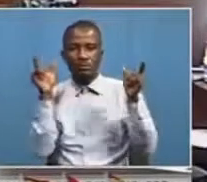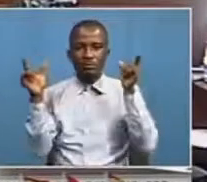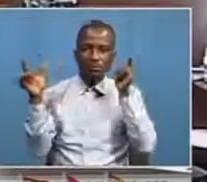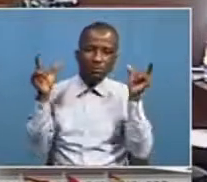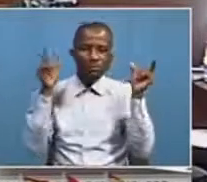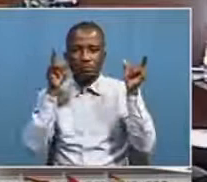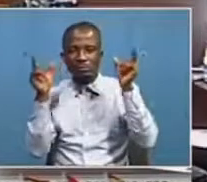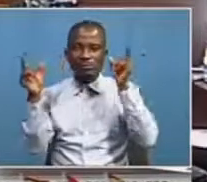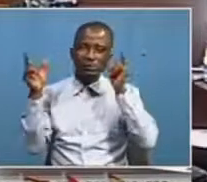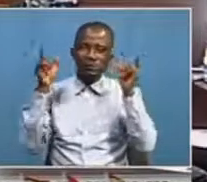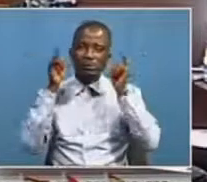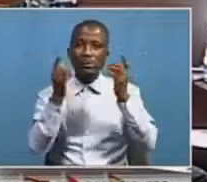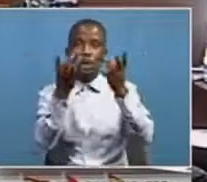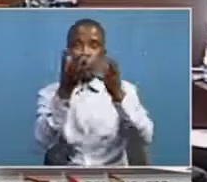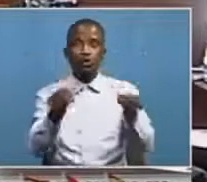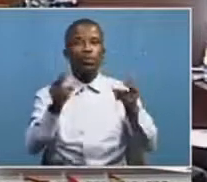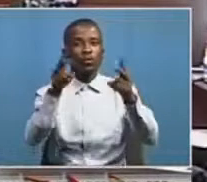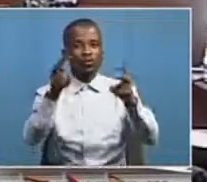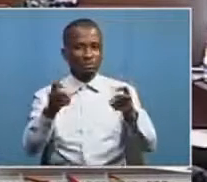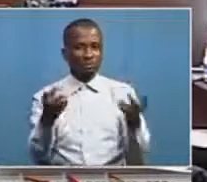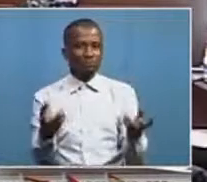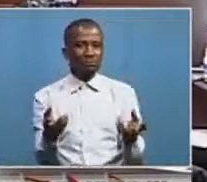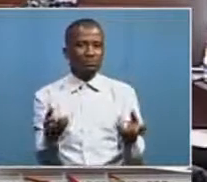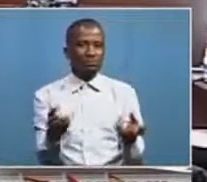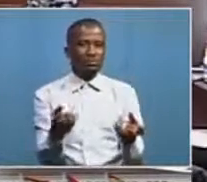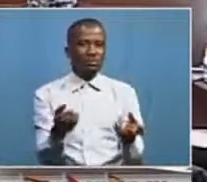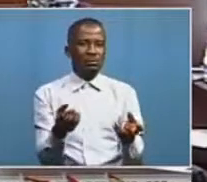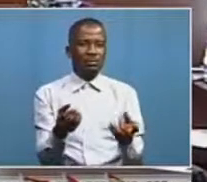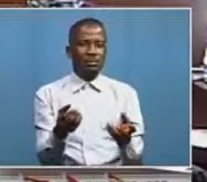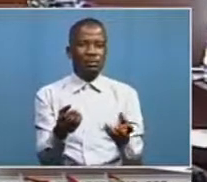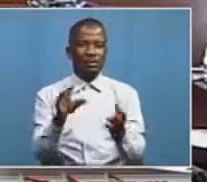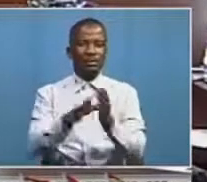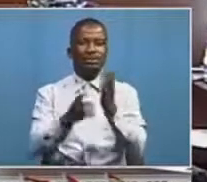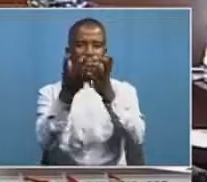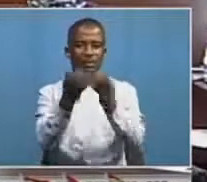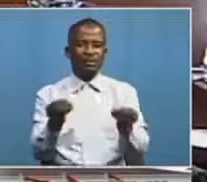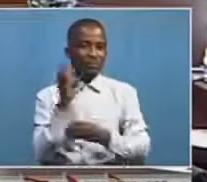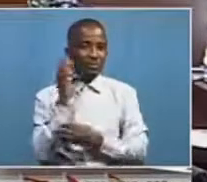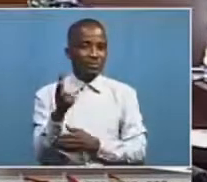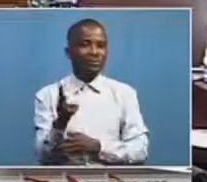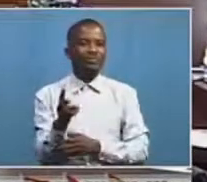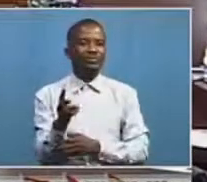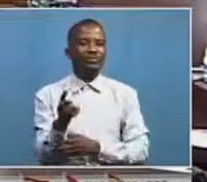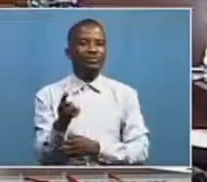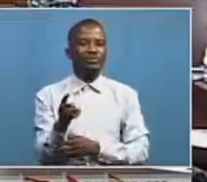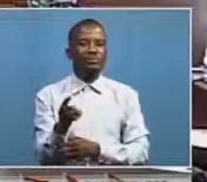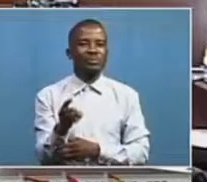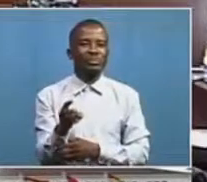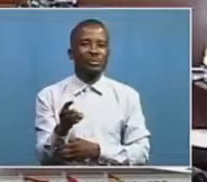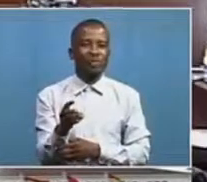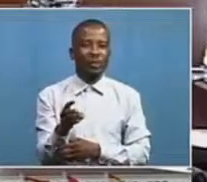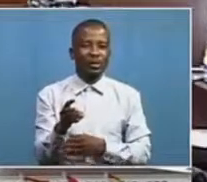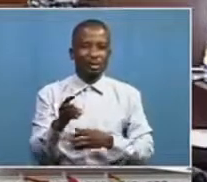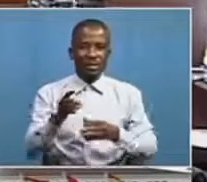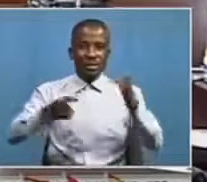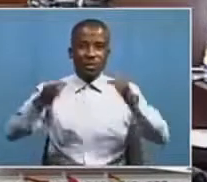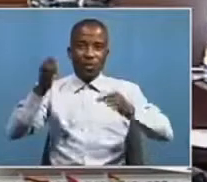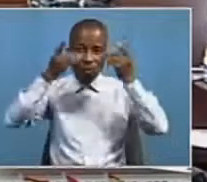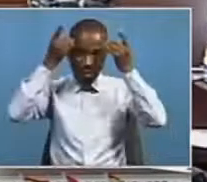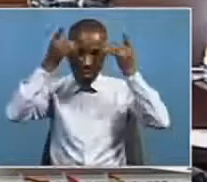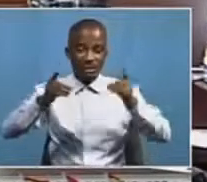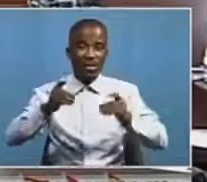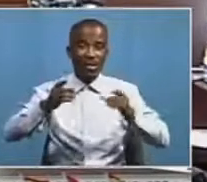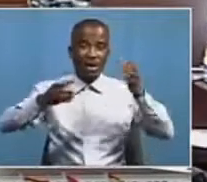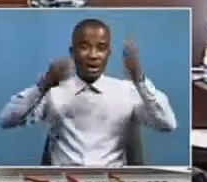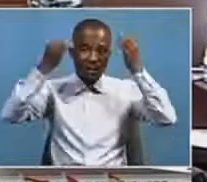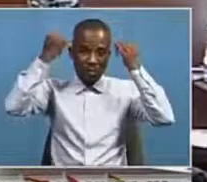objection together with other issues raised by the pleadings of the parties. Issues set down by the courts for determination. The court